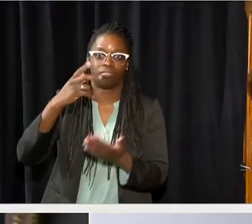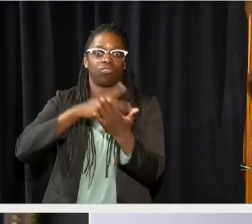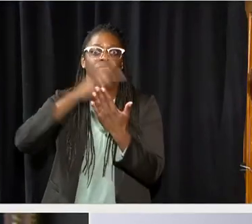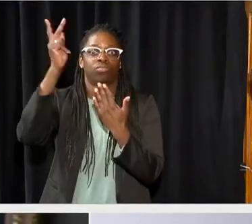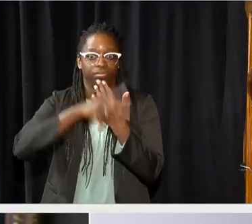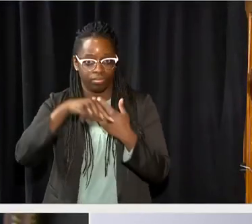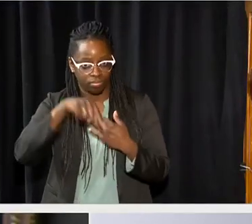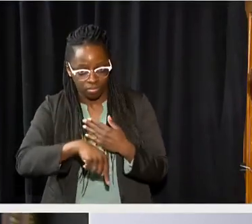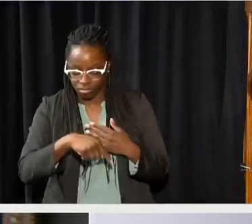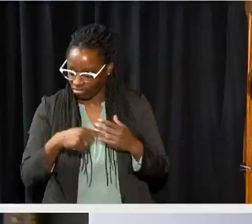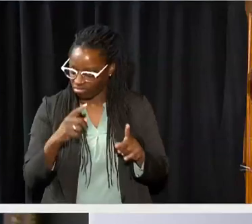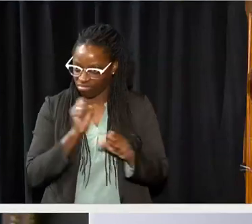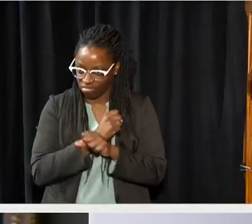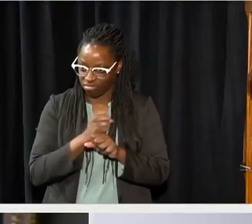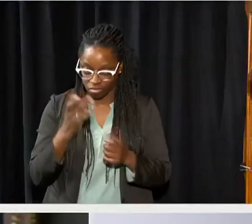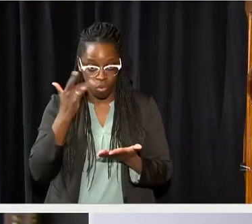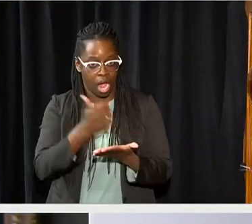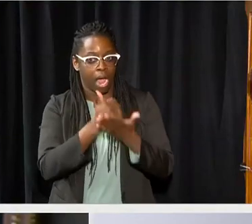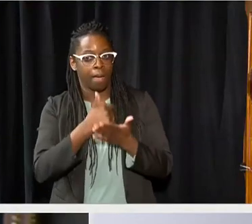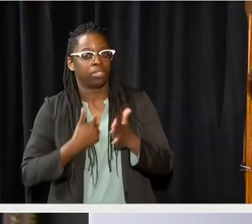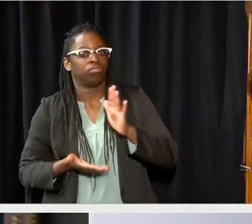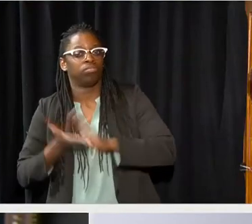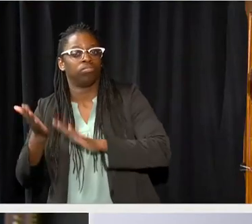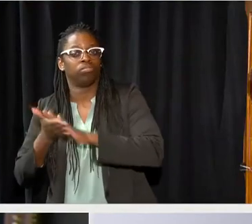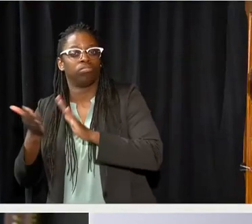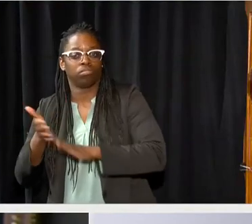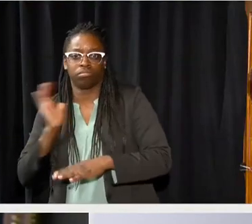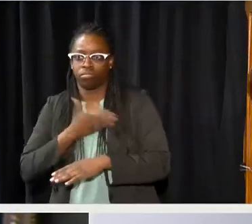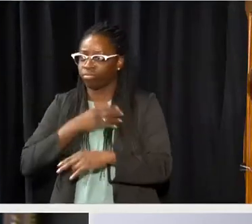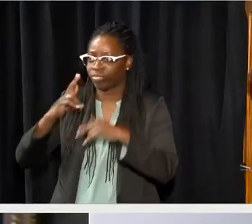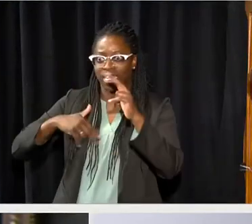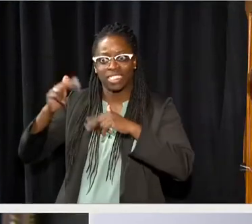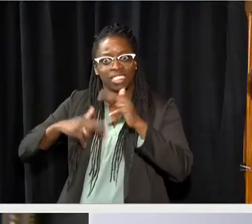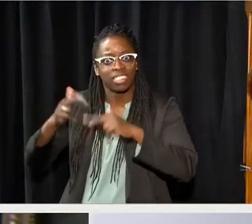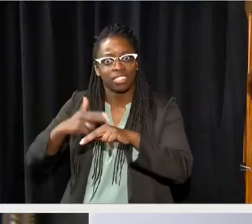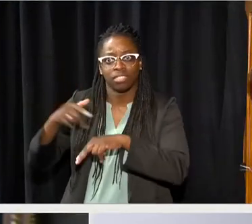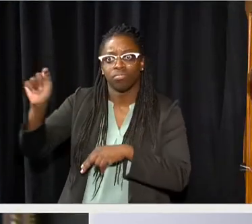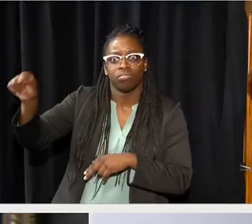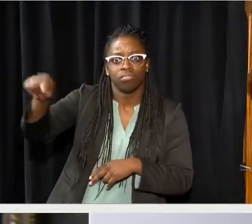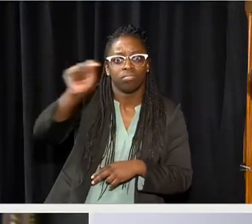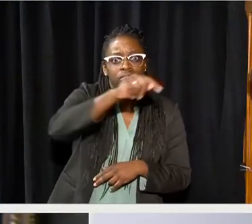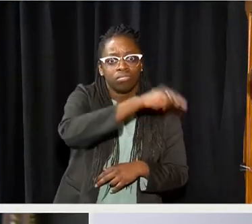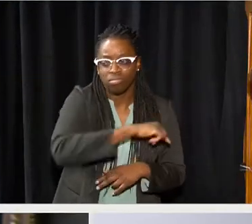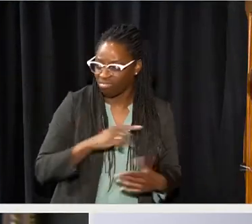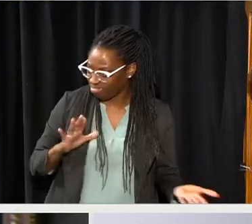maintain heat pumps that help decarbonize our buildings. Good stuff.